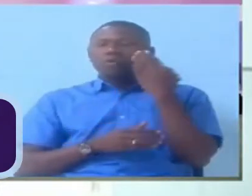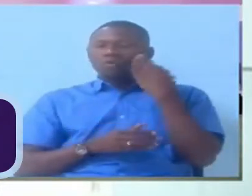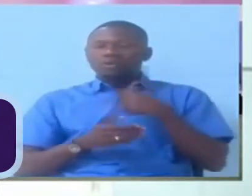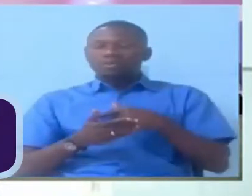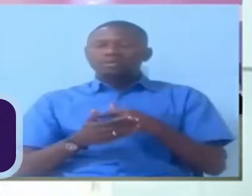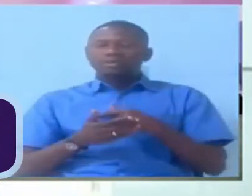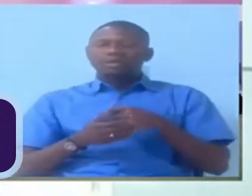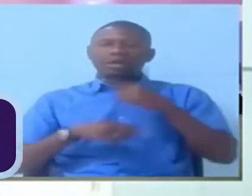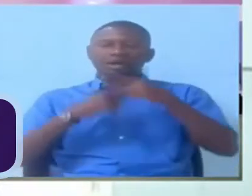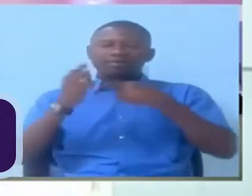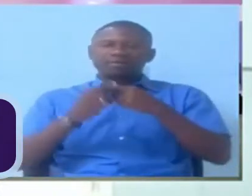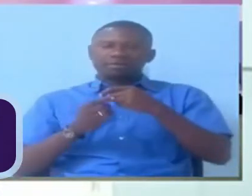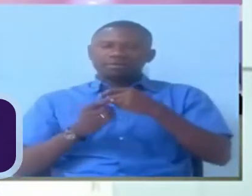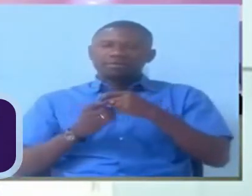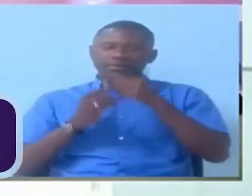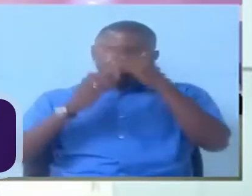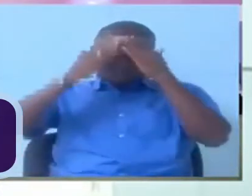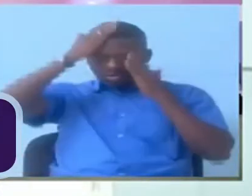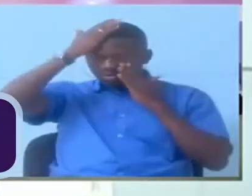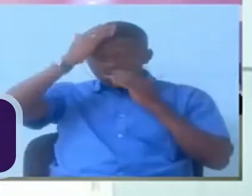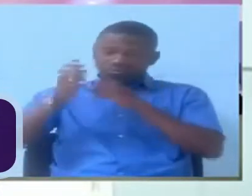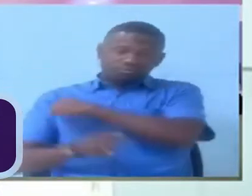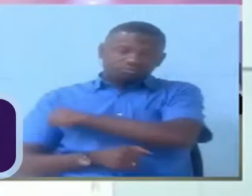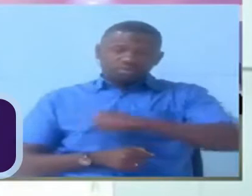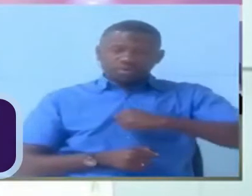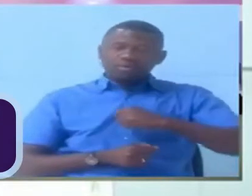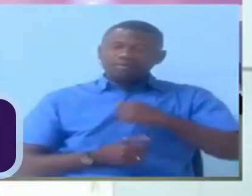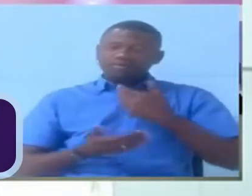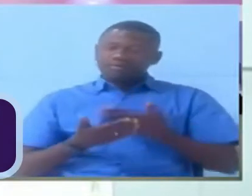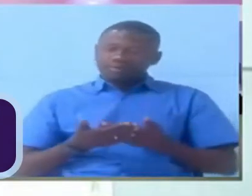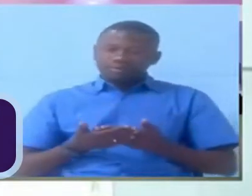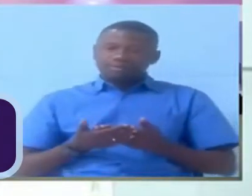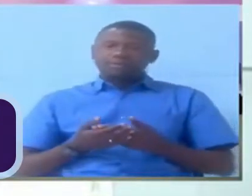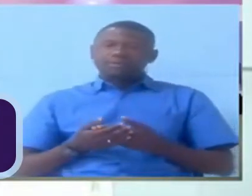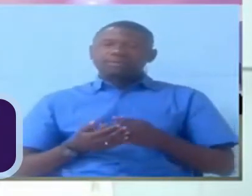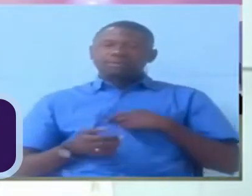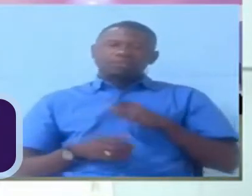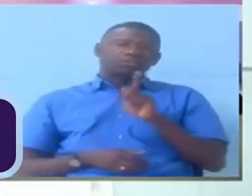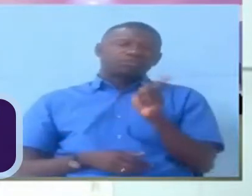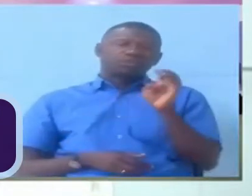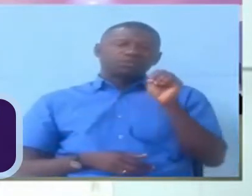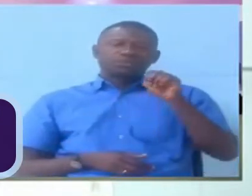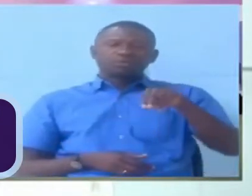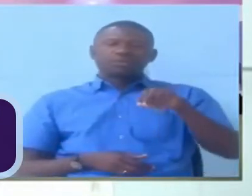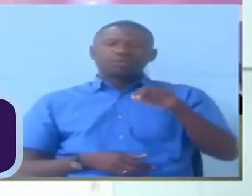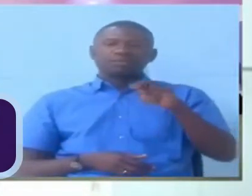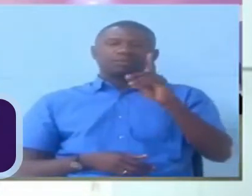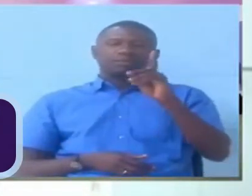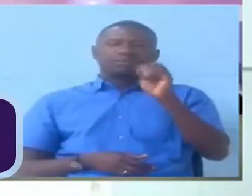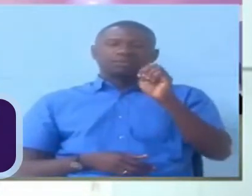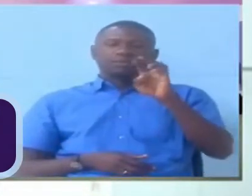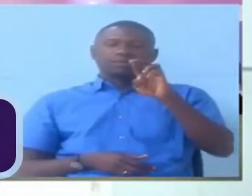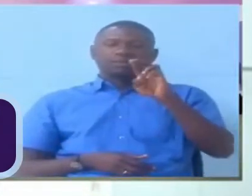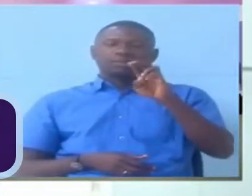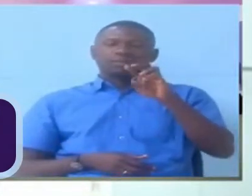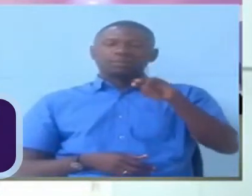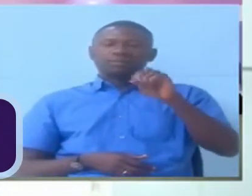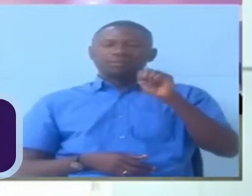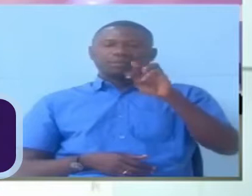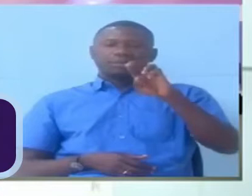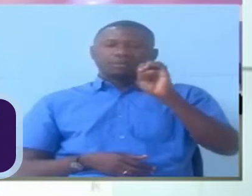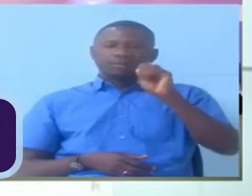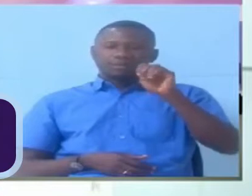Proceed please and tell us more about your education and your progression in the army. Yo fo moye ye kadangol minke ani la